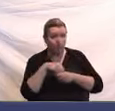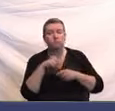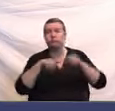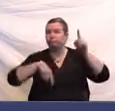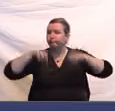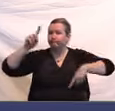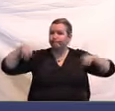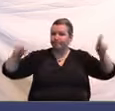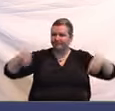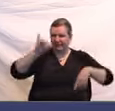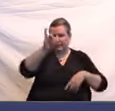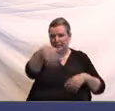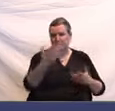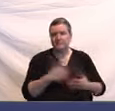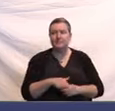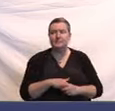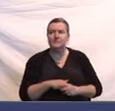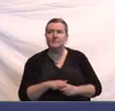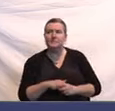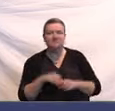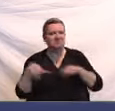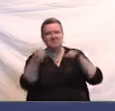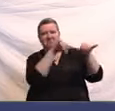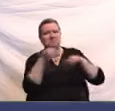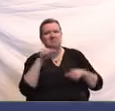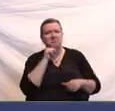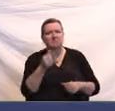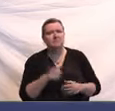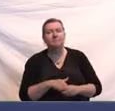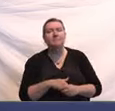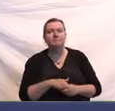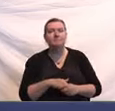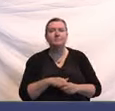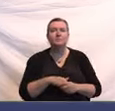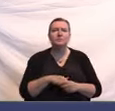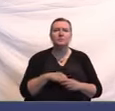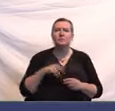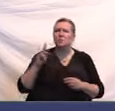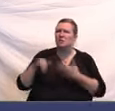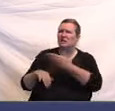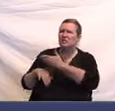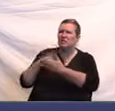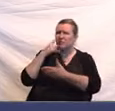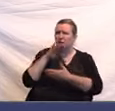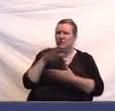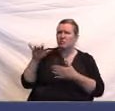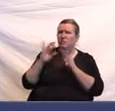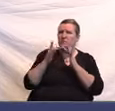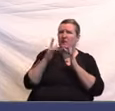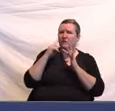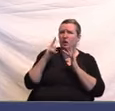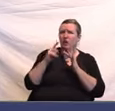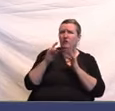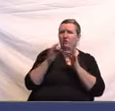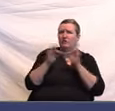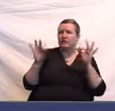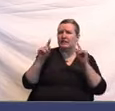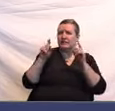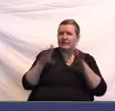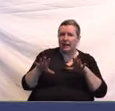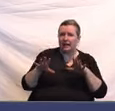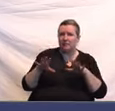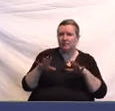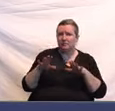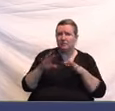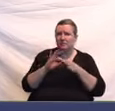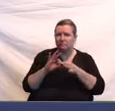There are potentially different answers to that. Judy, could you reiterate the website for the free testing, but also any comments you want to make on modeling,